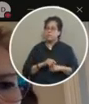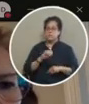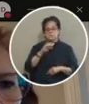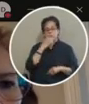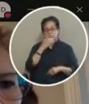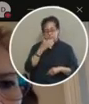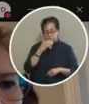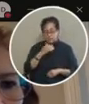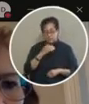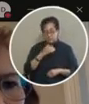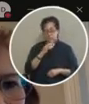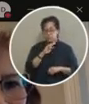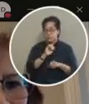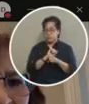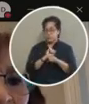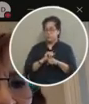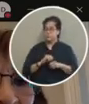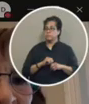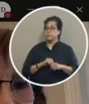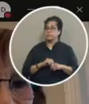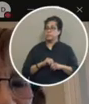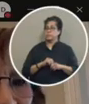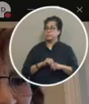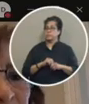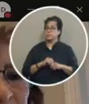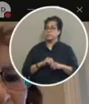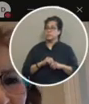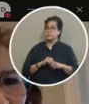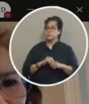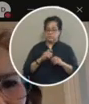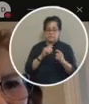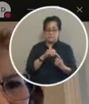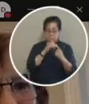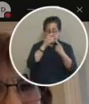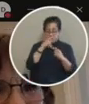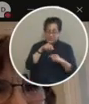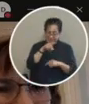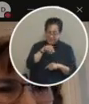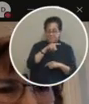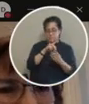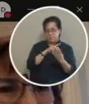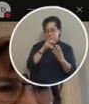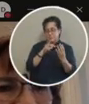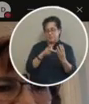much. I appreciate all your hard work, Nicole, especially for this vulnerable population.